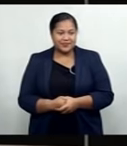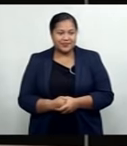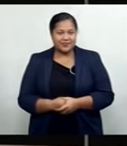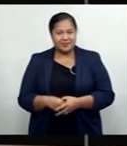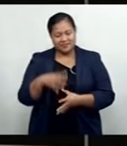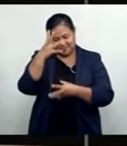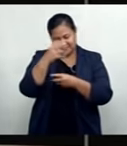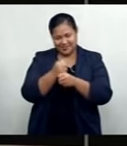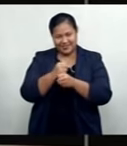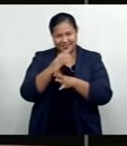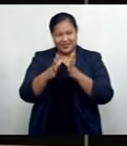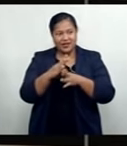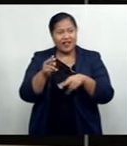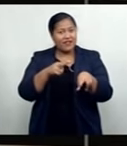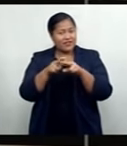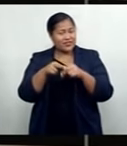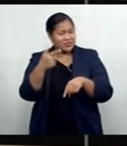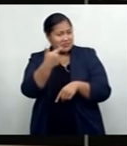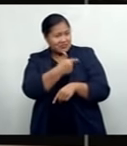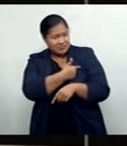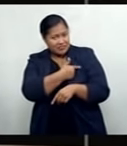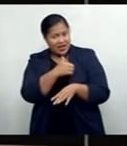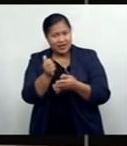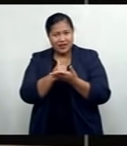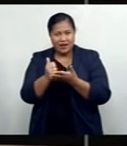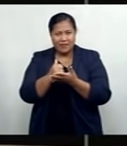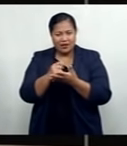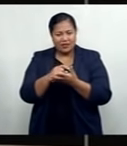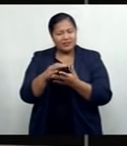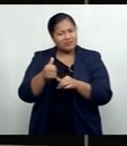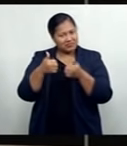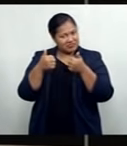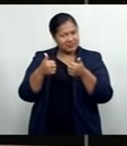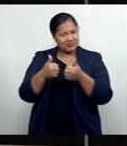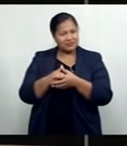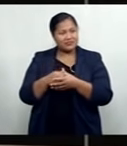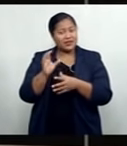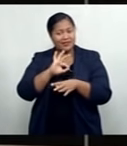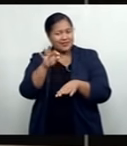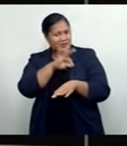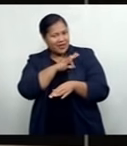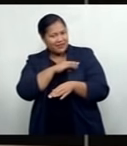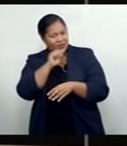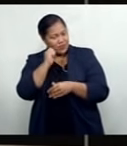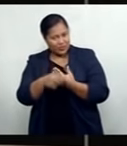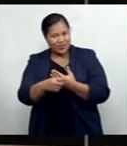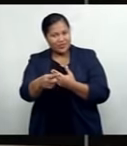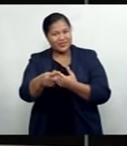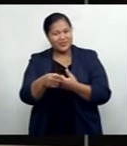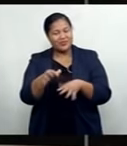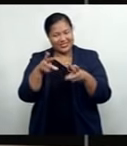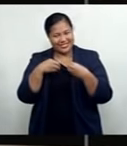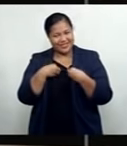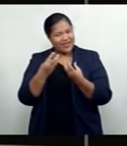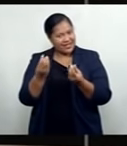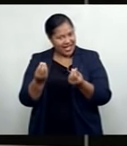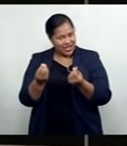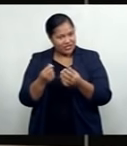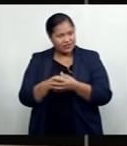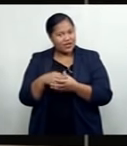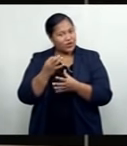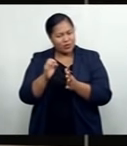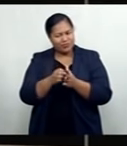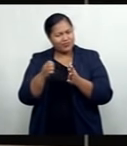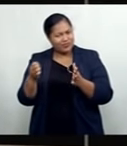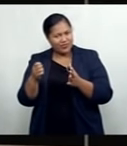Recapping our main stories, Fiji's vaccination rate commendable, unemployment benefit will remain in the form of cash and no extension